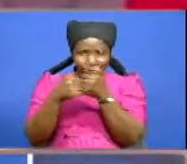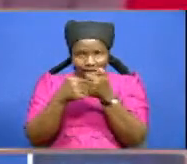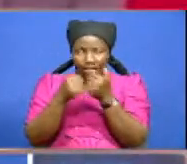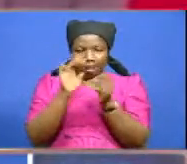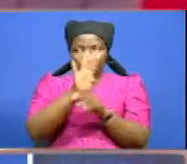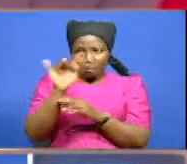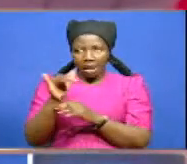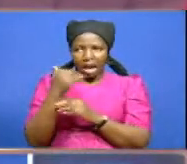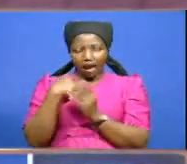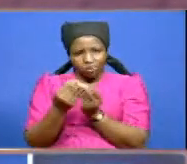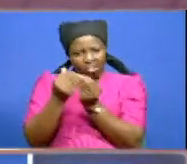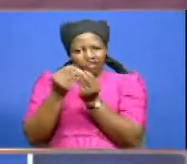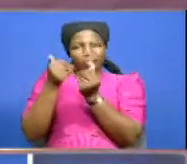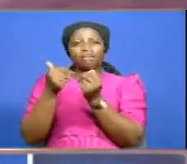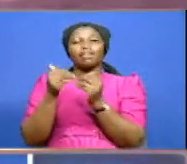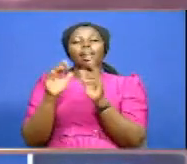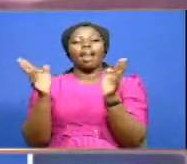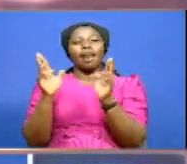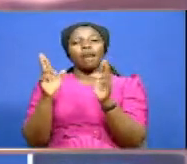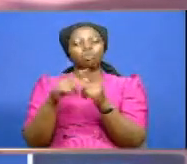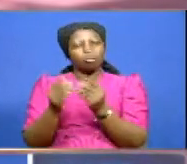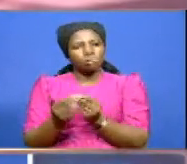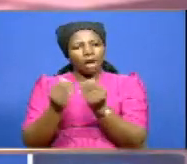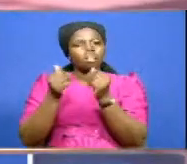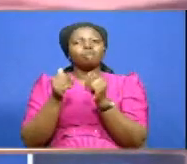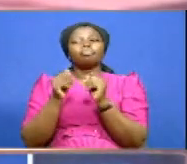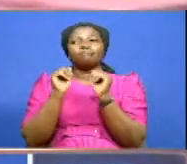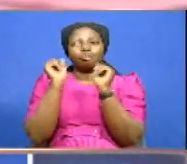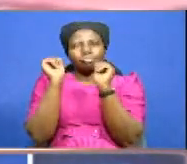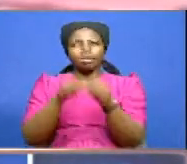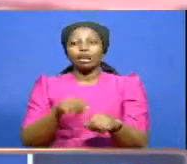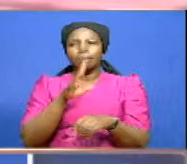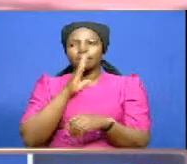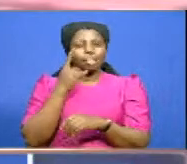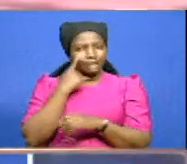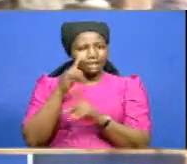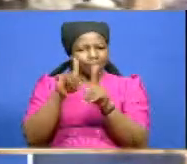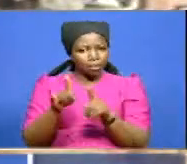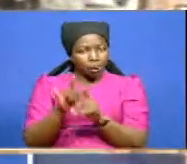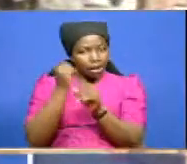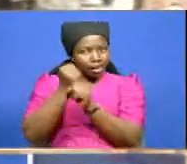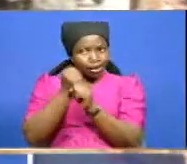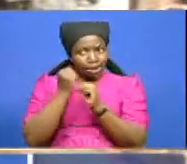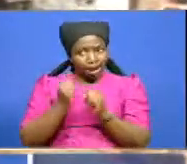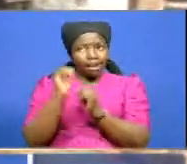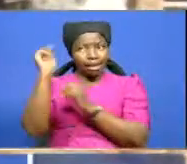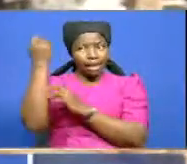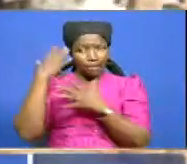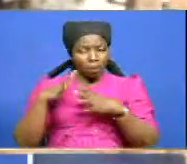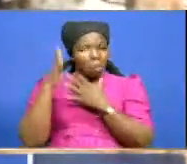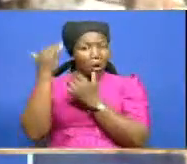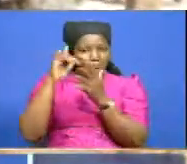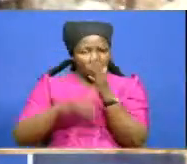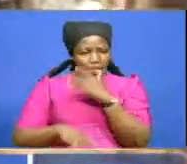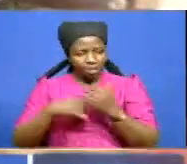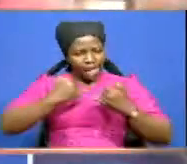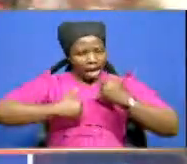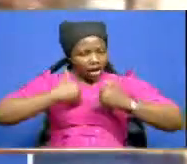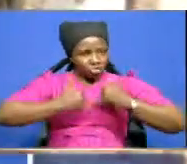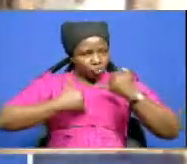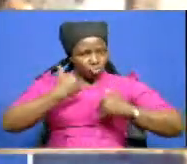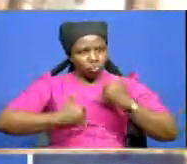overcome and is prepared to overcome can be likened to the pangs of labor, then Kenyans hope that the eventual bundle of joy will